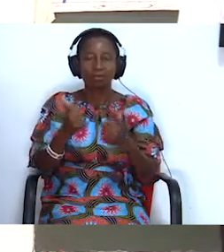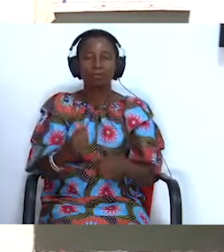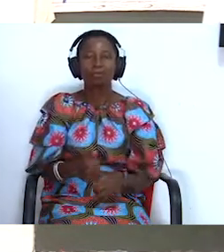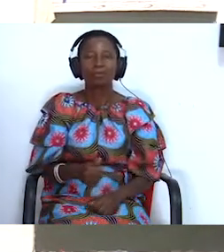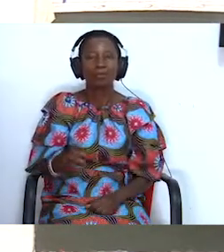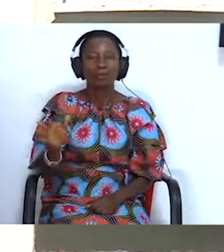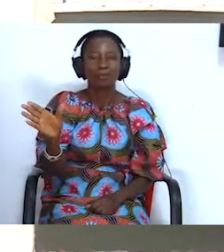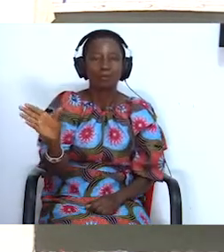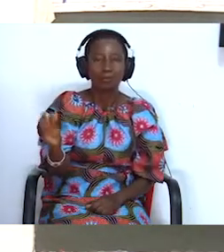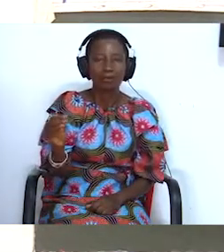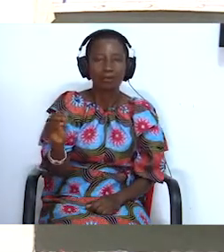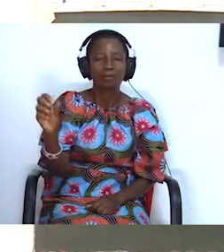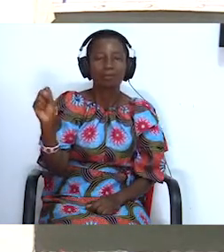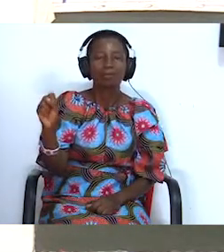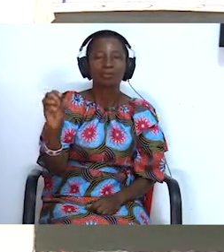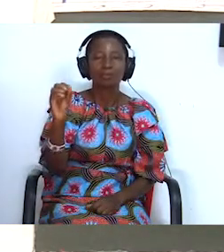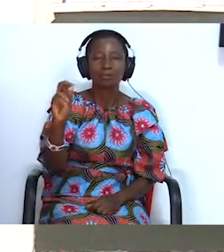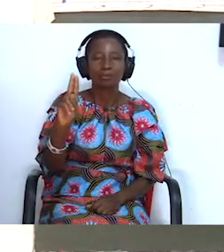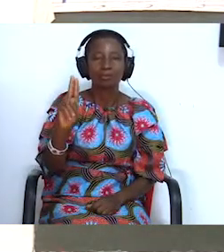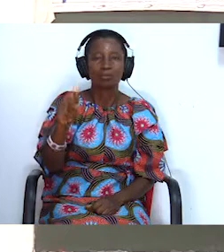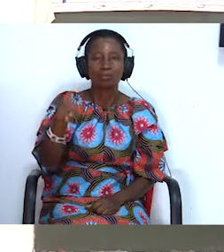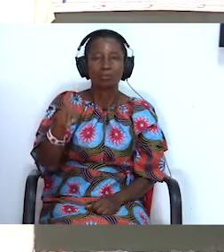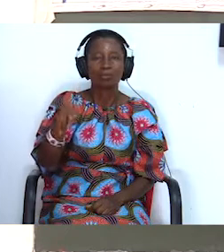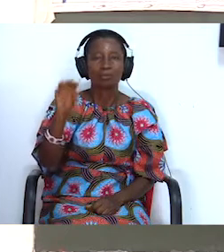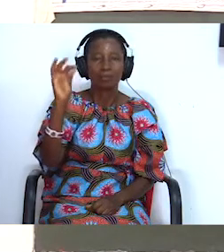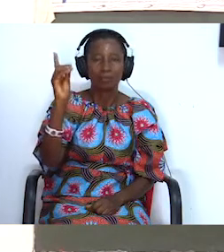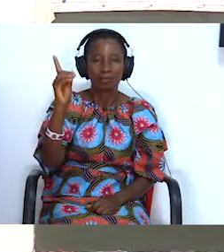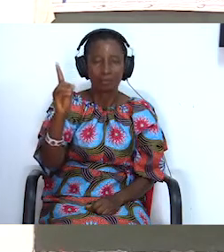Here are some pictures,